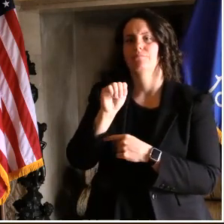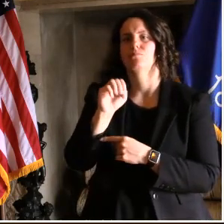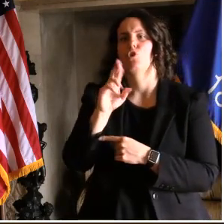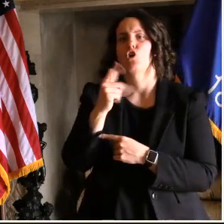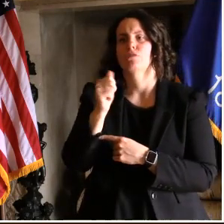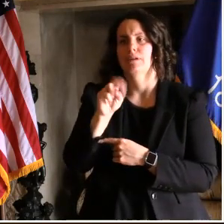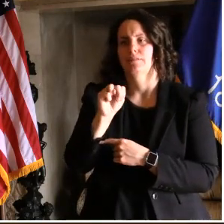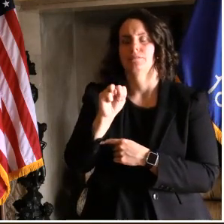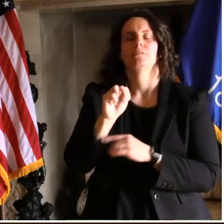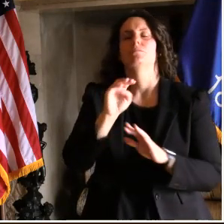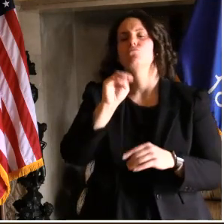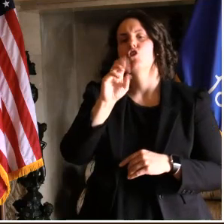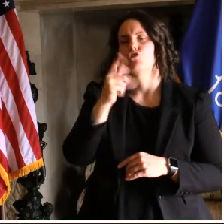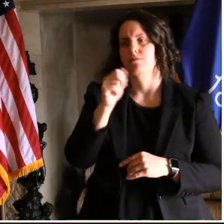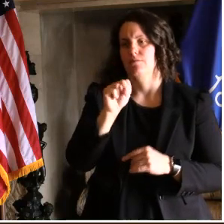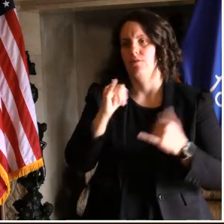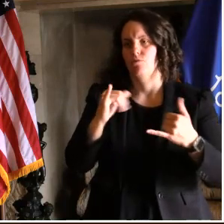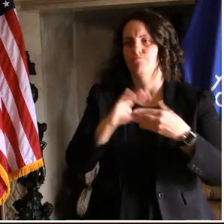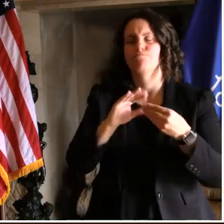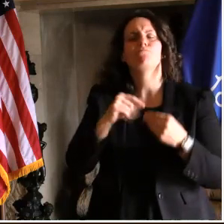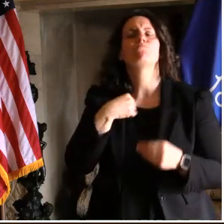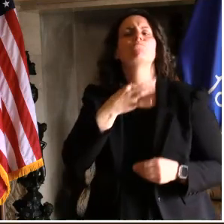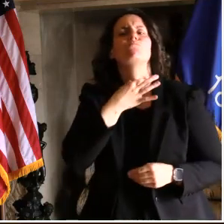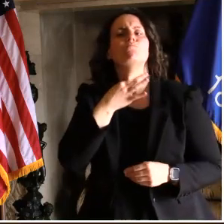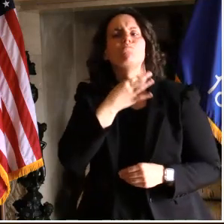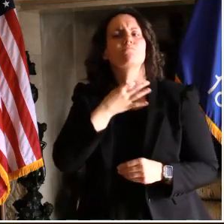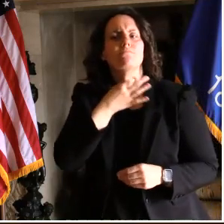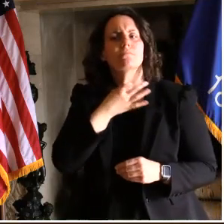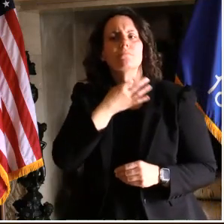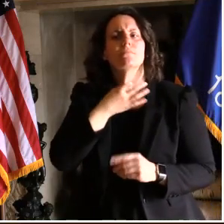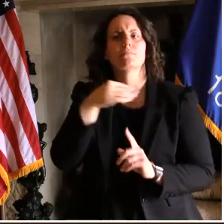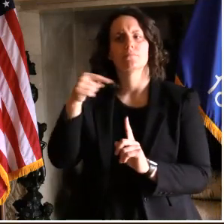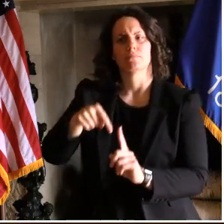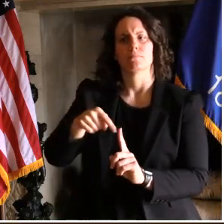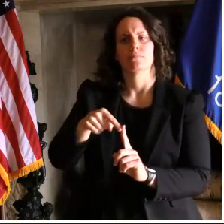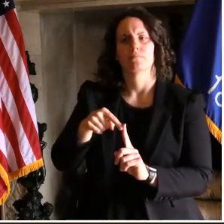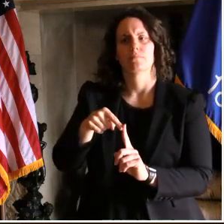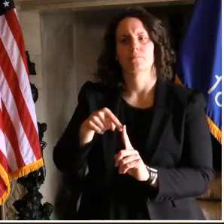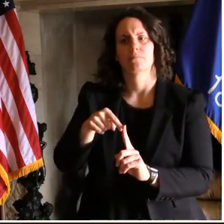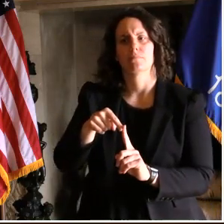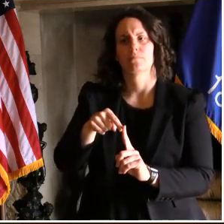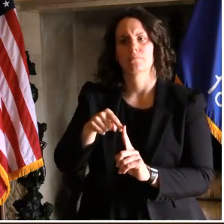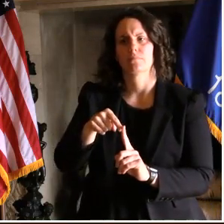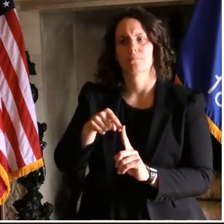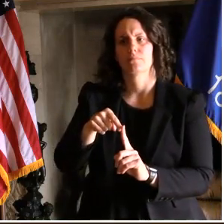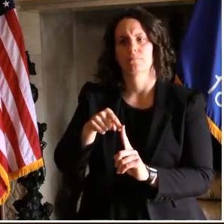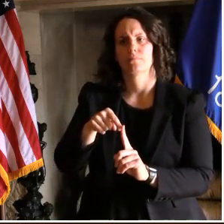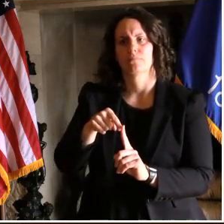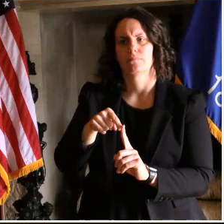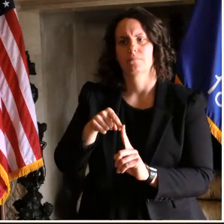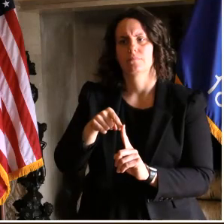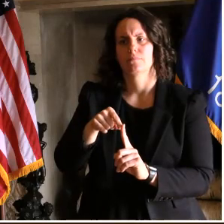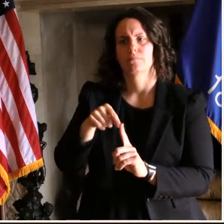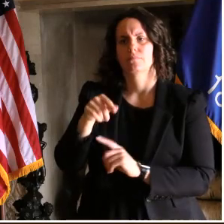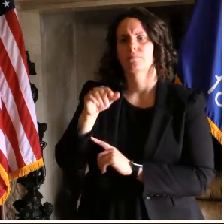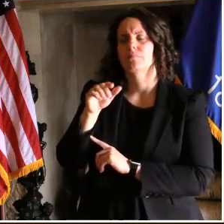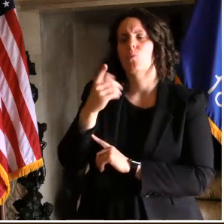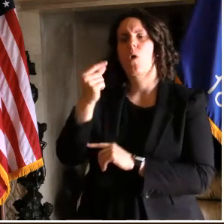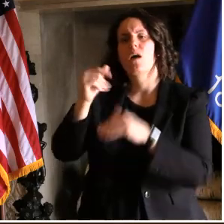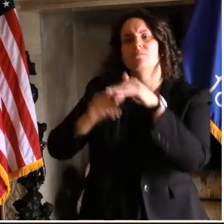Hi, one thing we're wondering about is surge capacity as far as hospital beds, if there's any plan for potentially